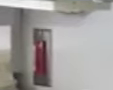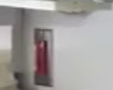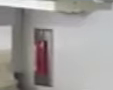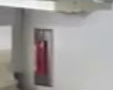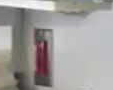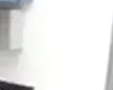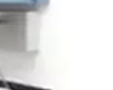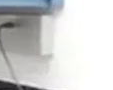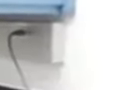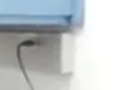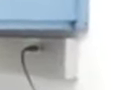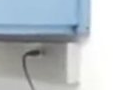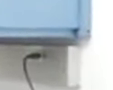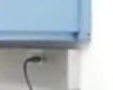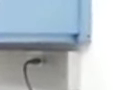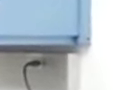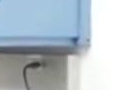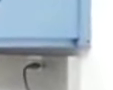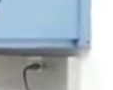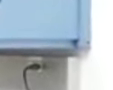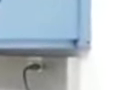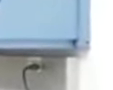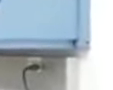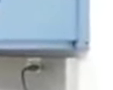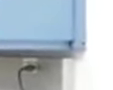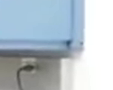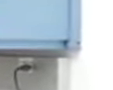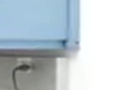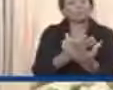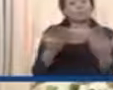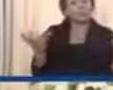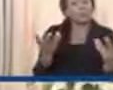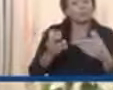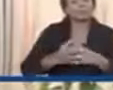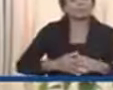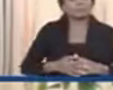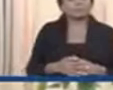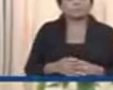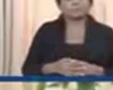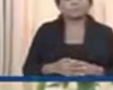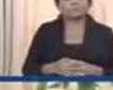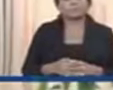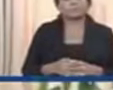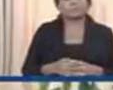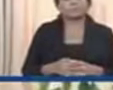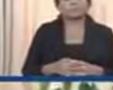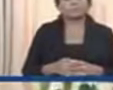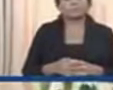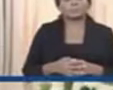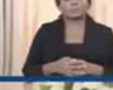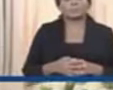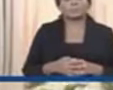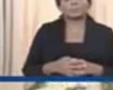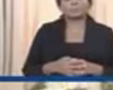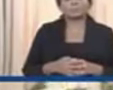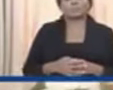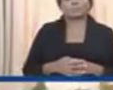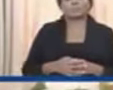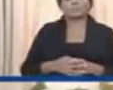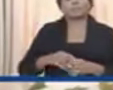have recovered. He was speaking at a news conference at Ilara Court this morning. We are now on day 35 without